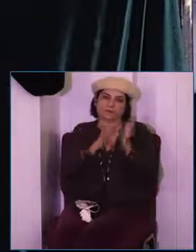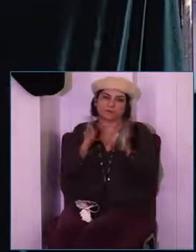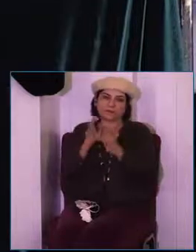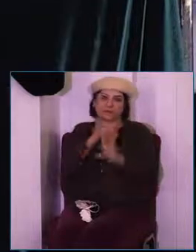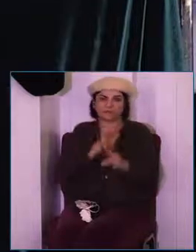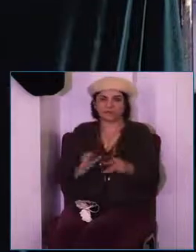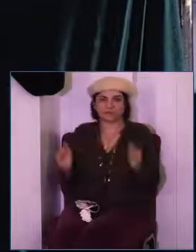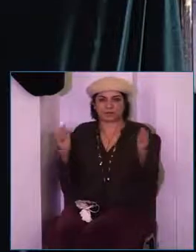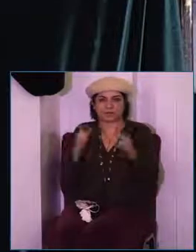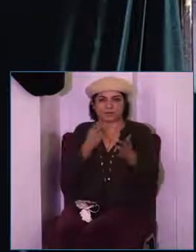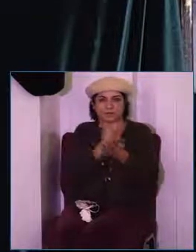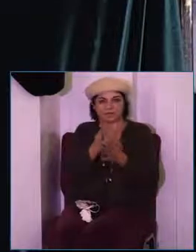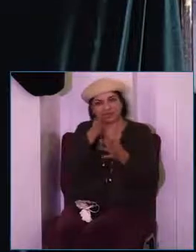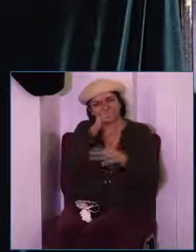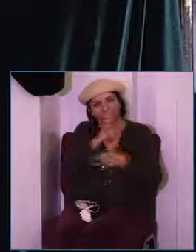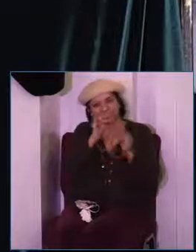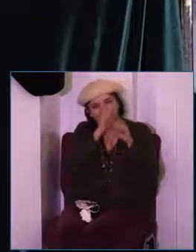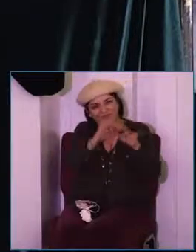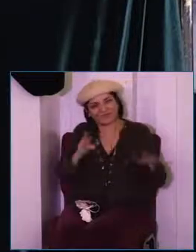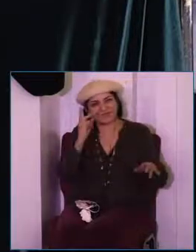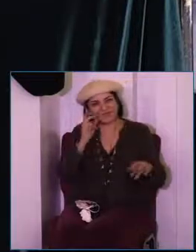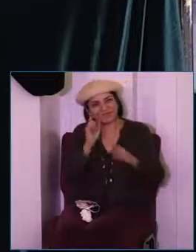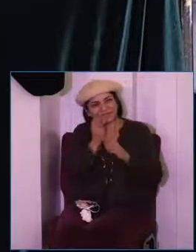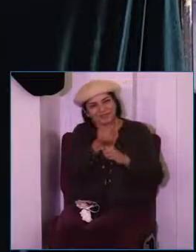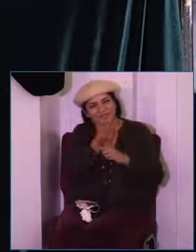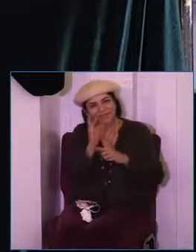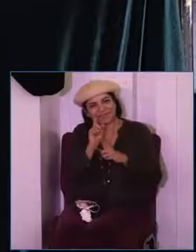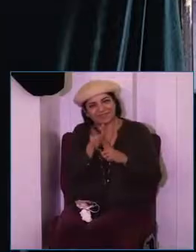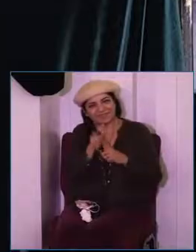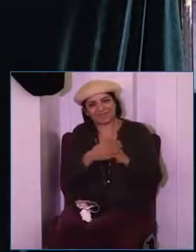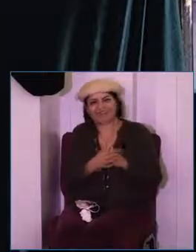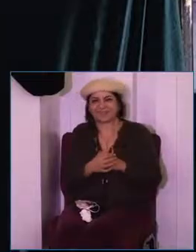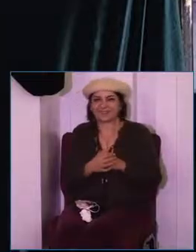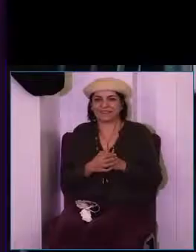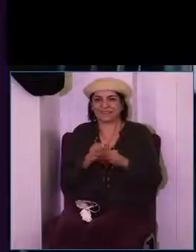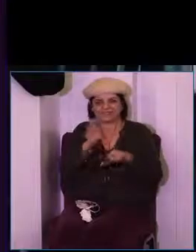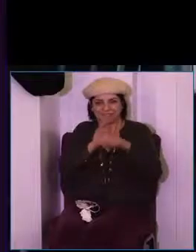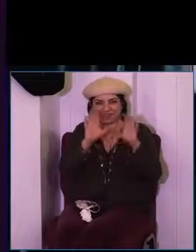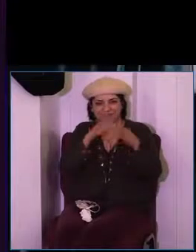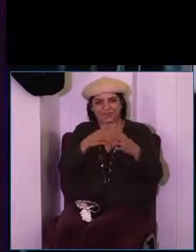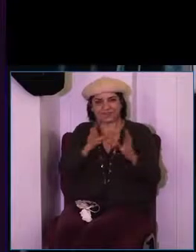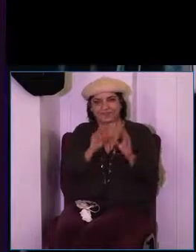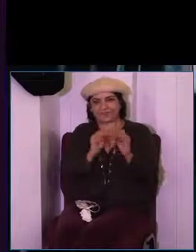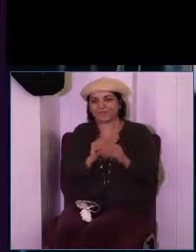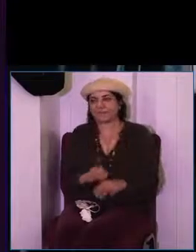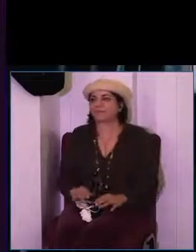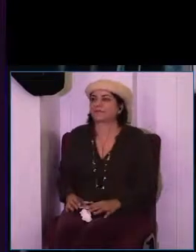God bless you. I'll see you in just a few minutes at the congregational meeting.